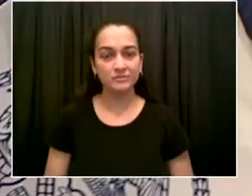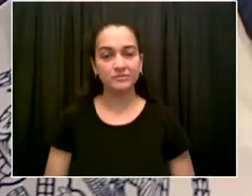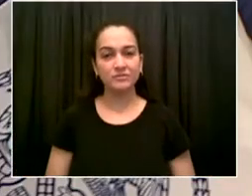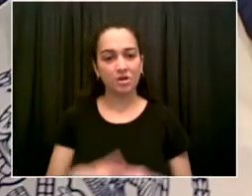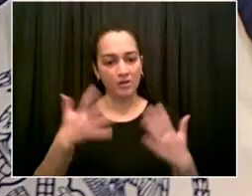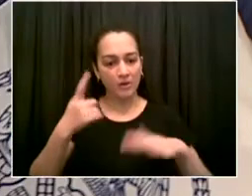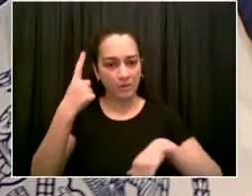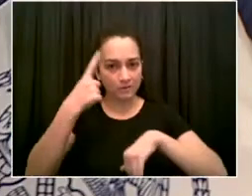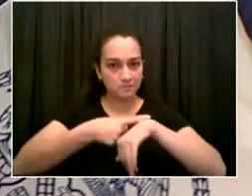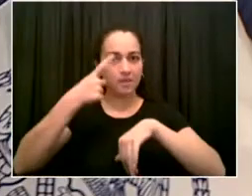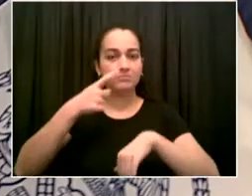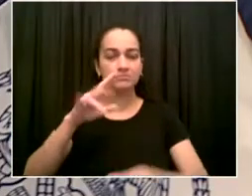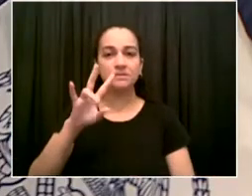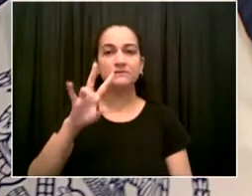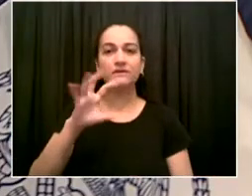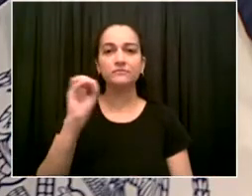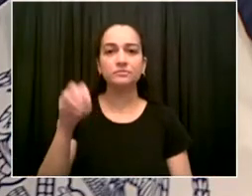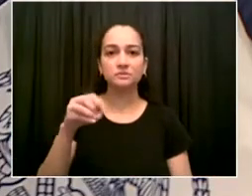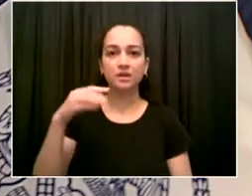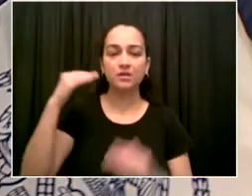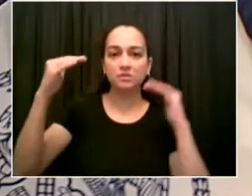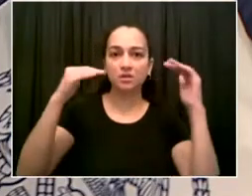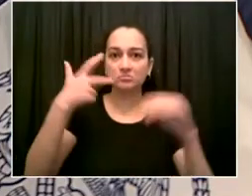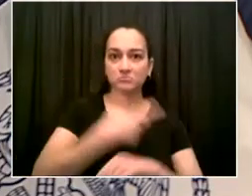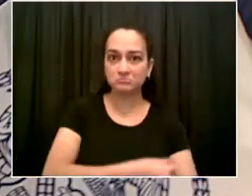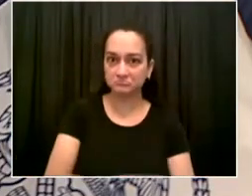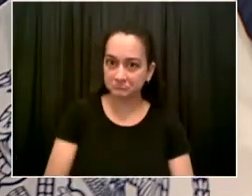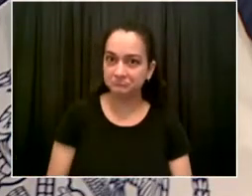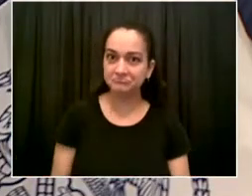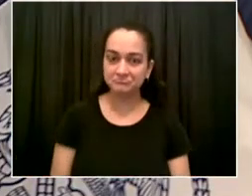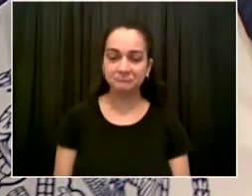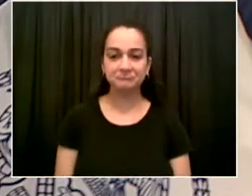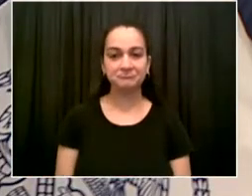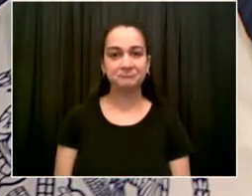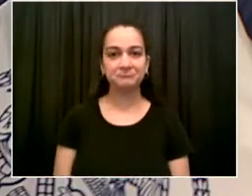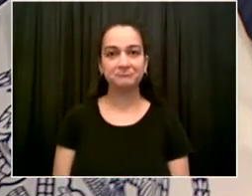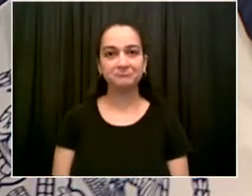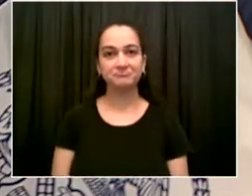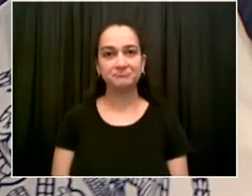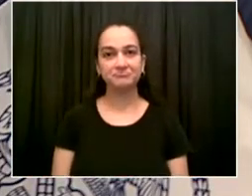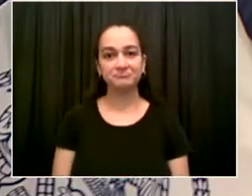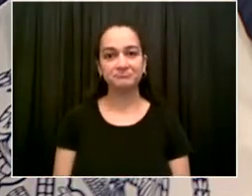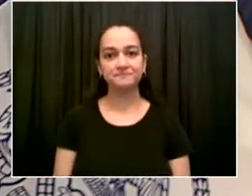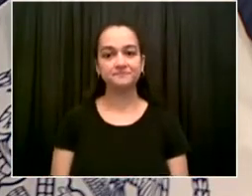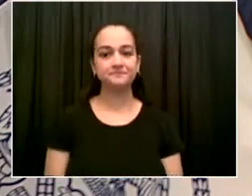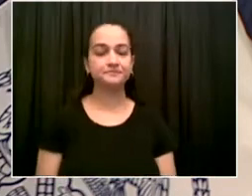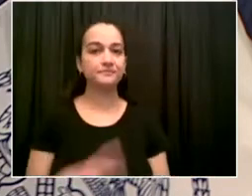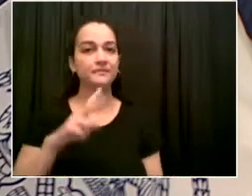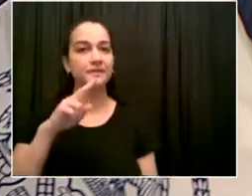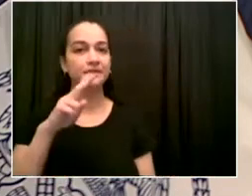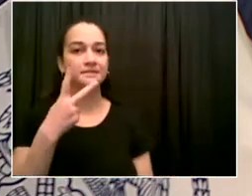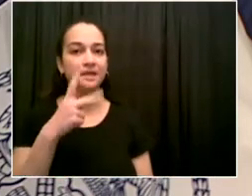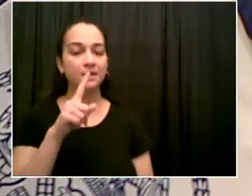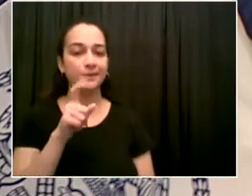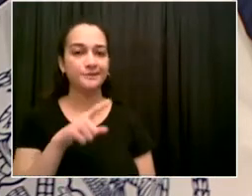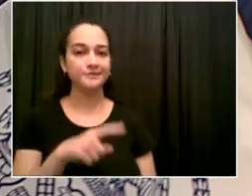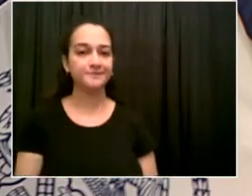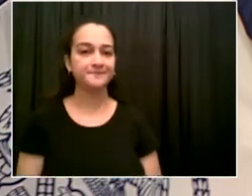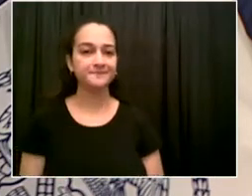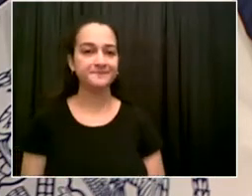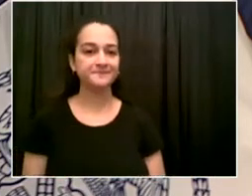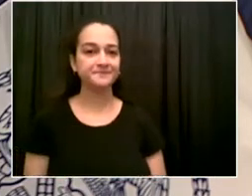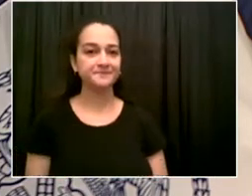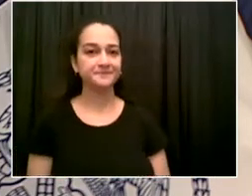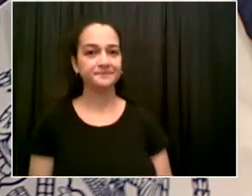For that. Can you elaborate? This is for my colleague, Henry Rossoff. Can you